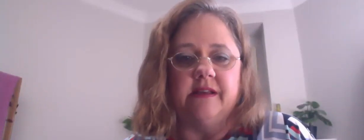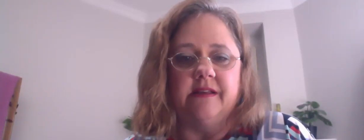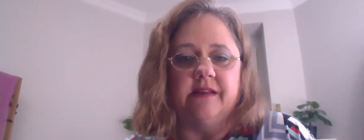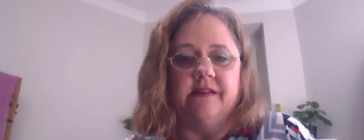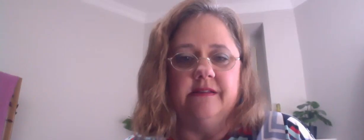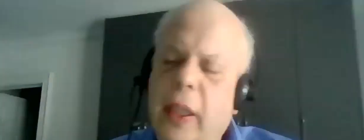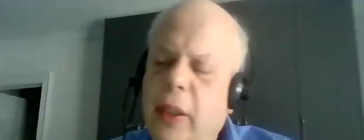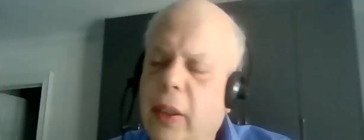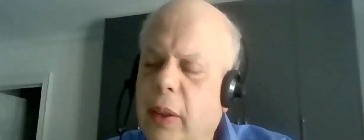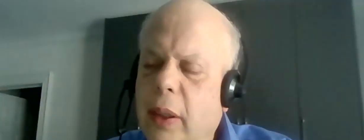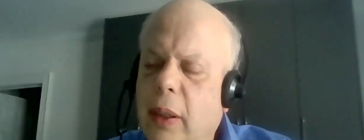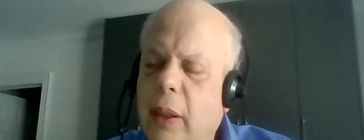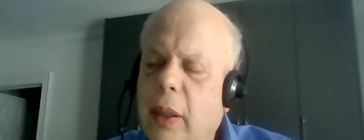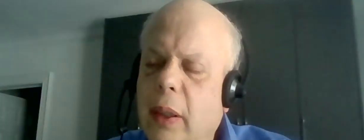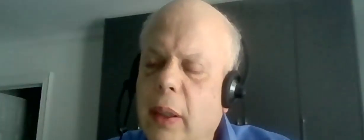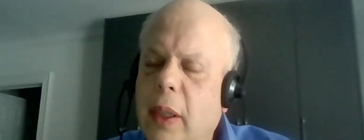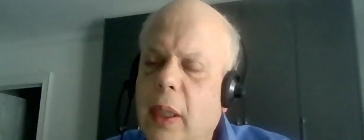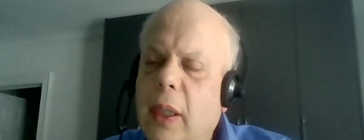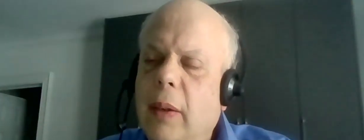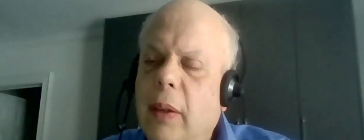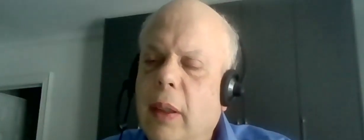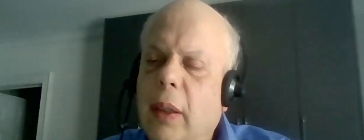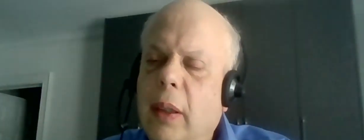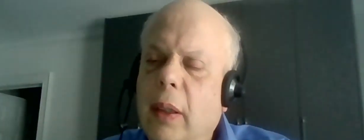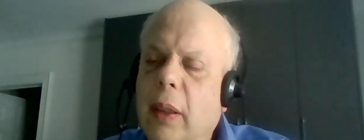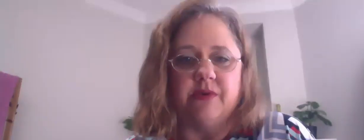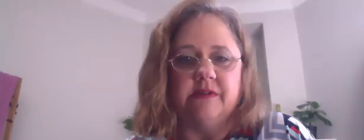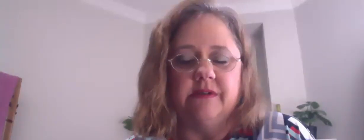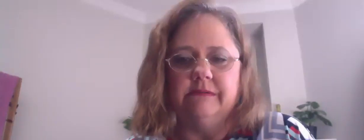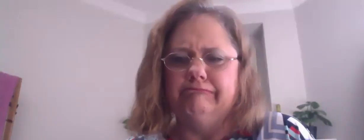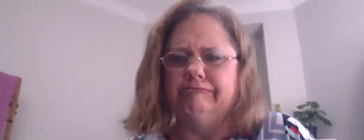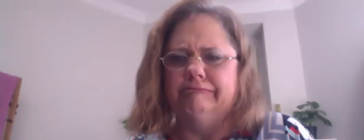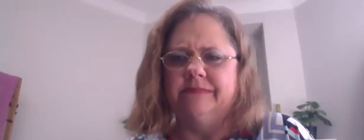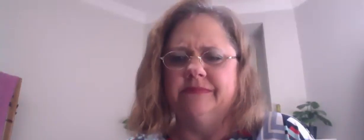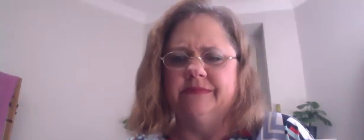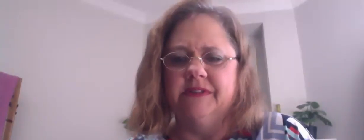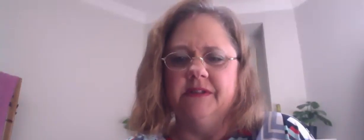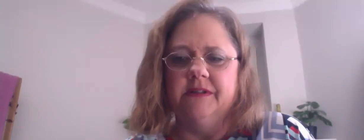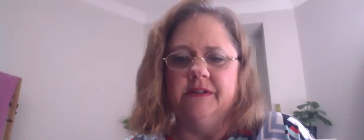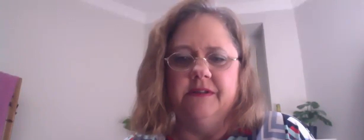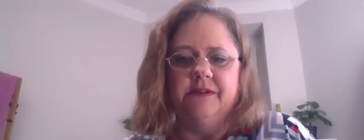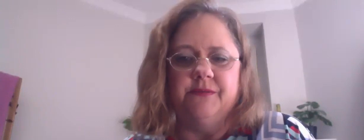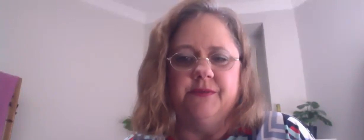get Please stay David tuned. synced up here. We're not sure what's happened.